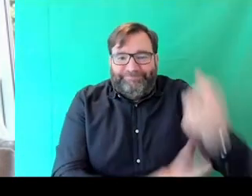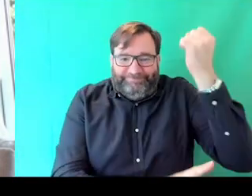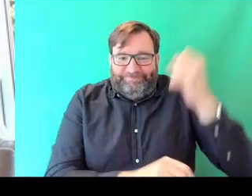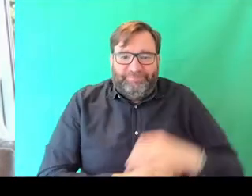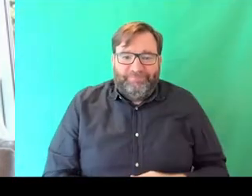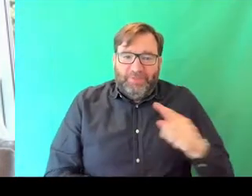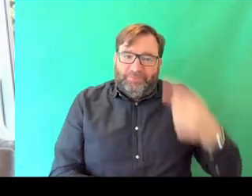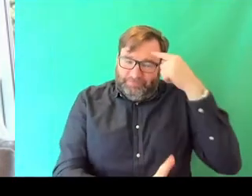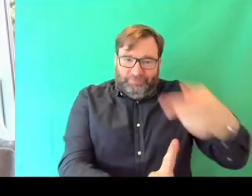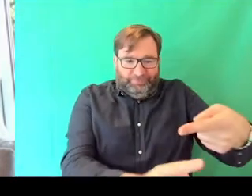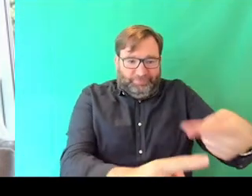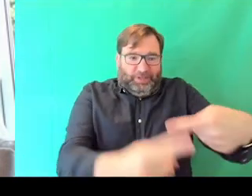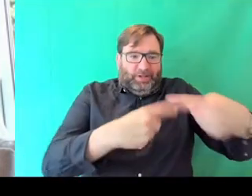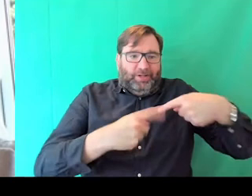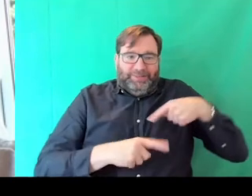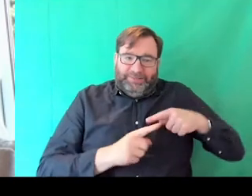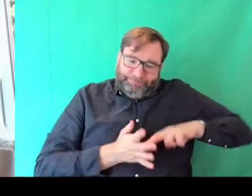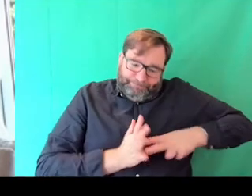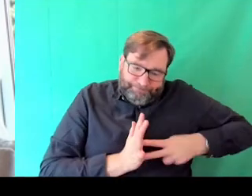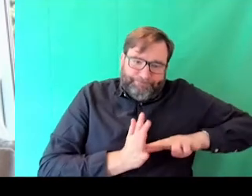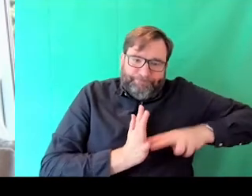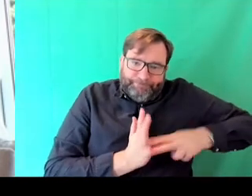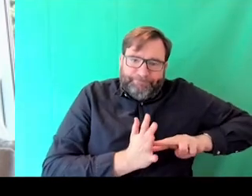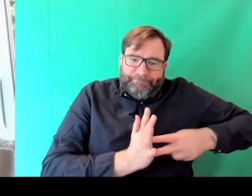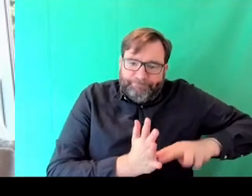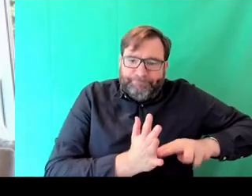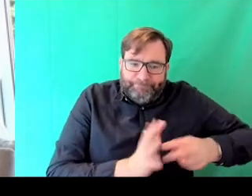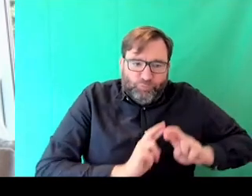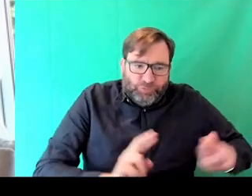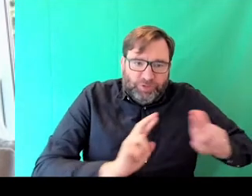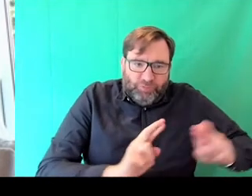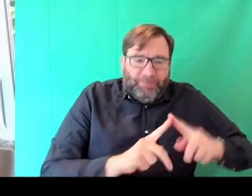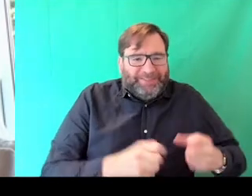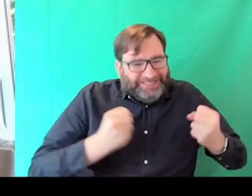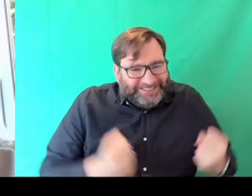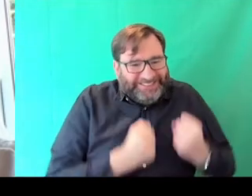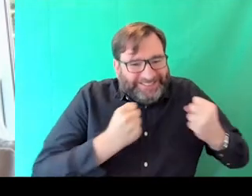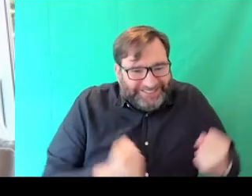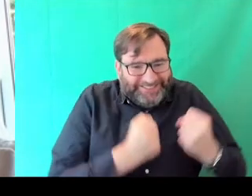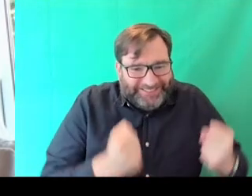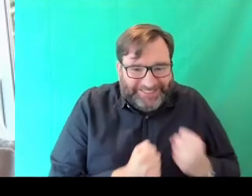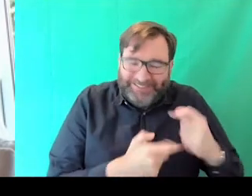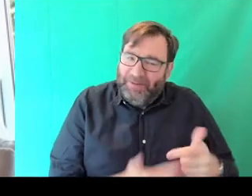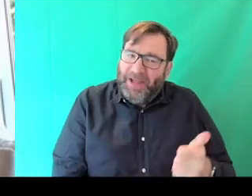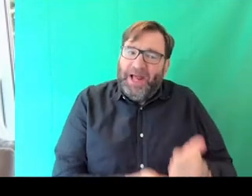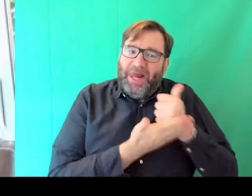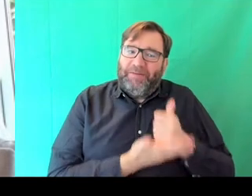office setting within that transition between pool to working at a desk.